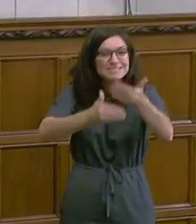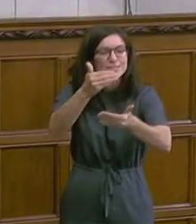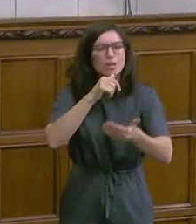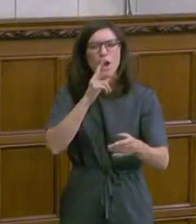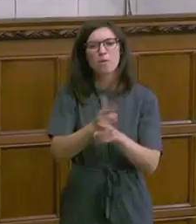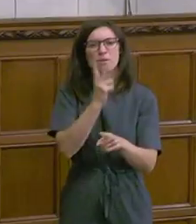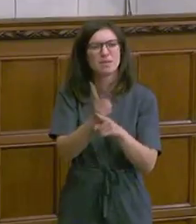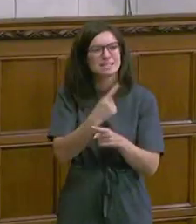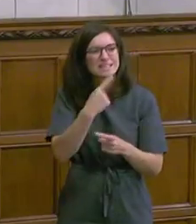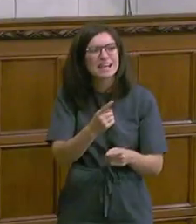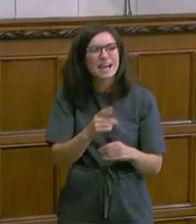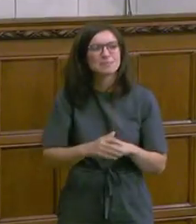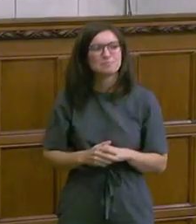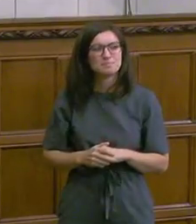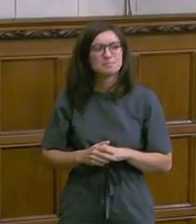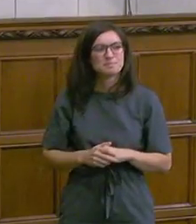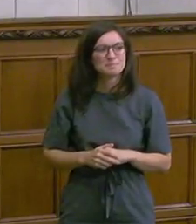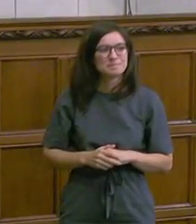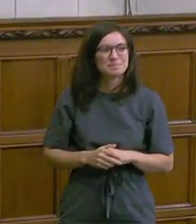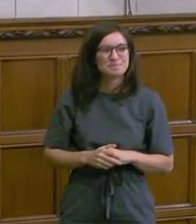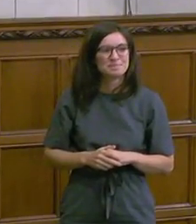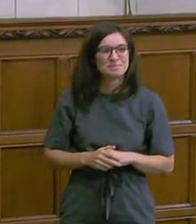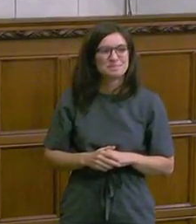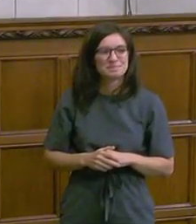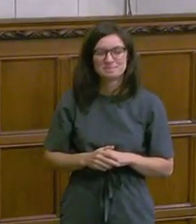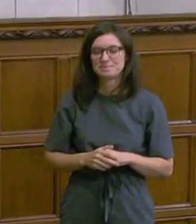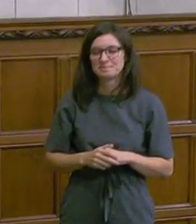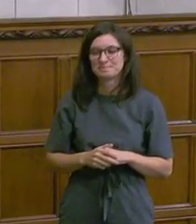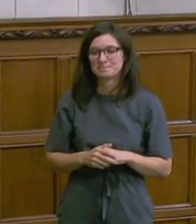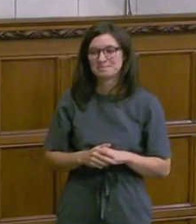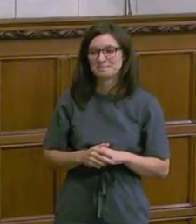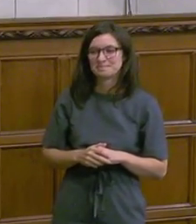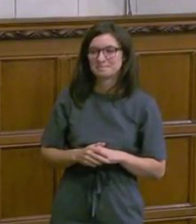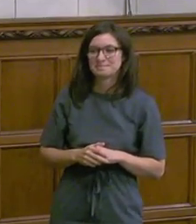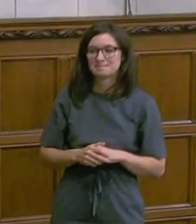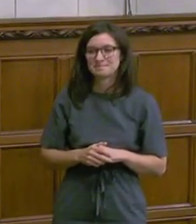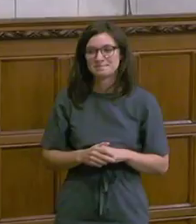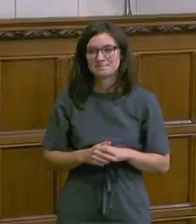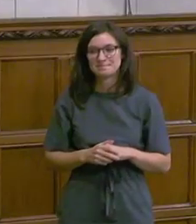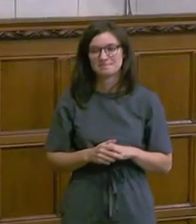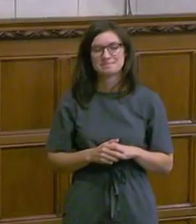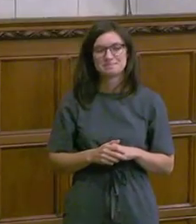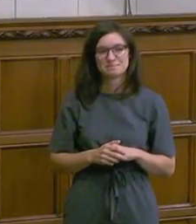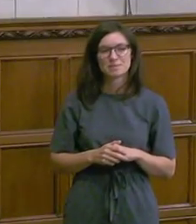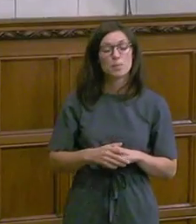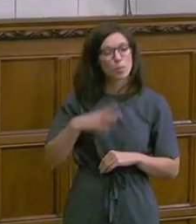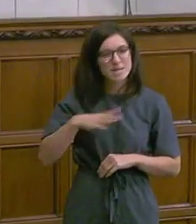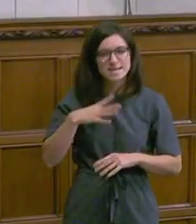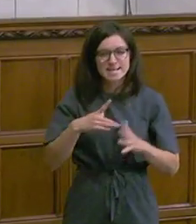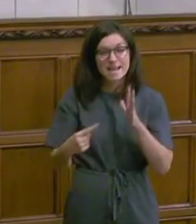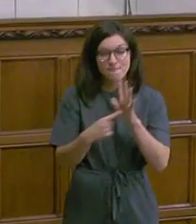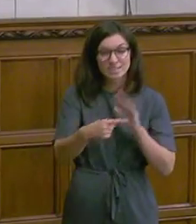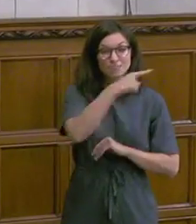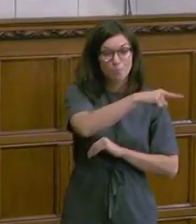and you've had a hard week of it. You've been in this place 3 times to reply to debates. But we really do need to have an emphasis from